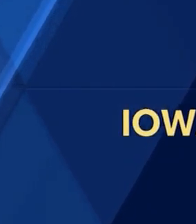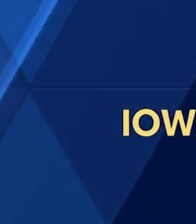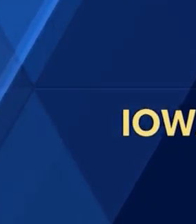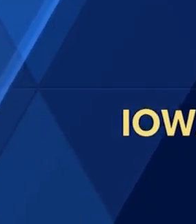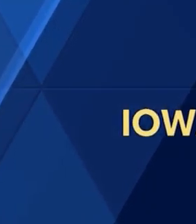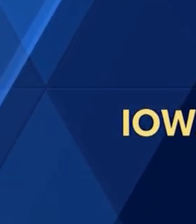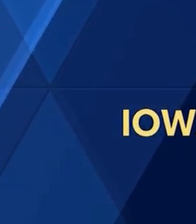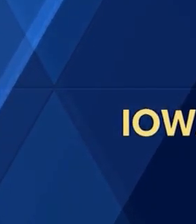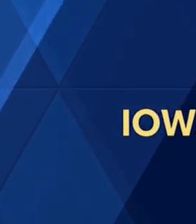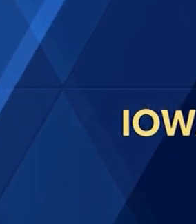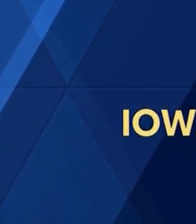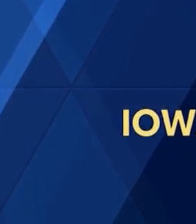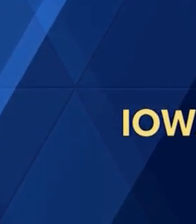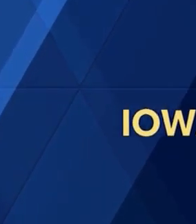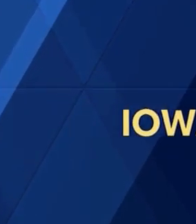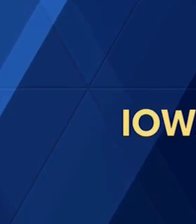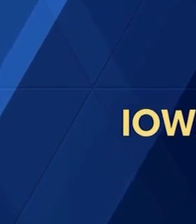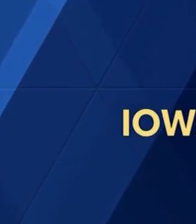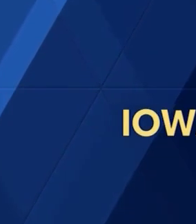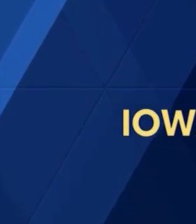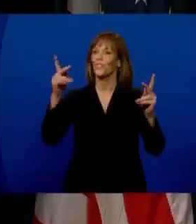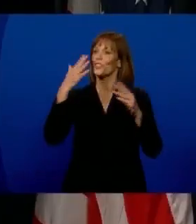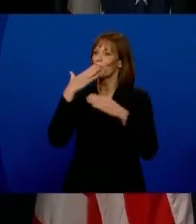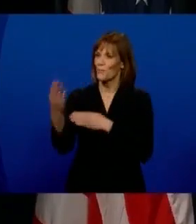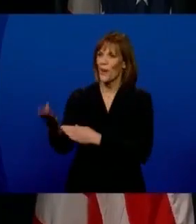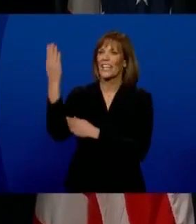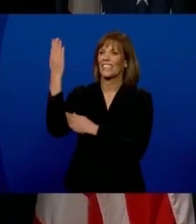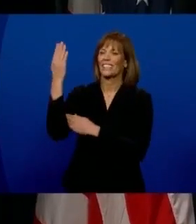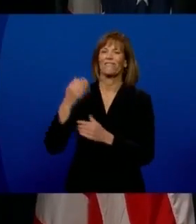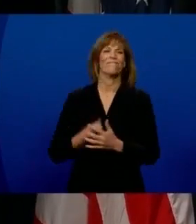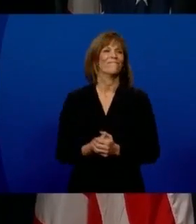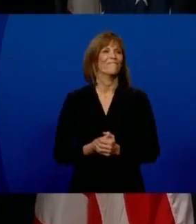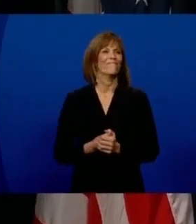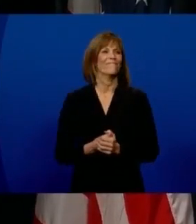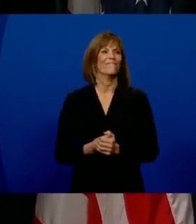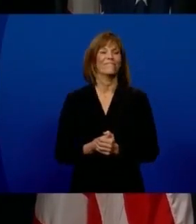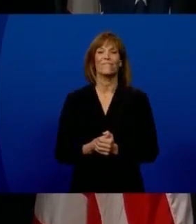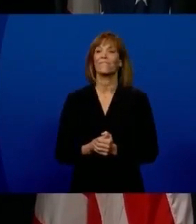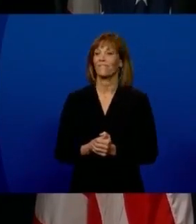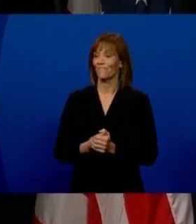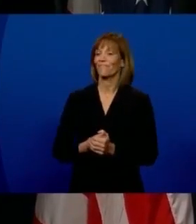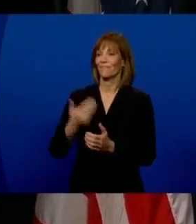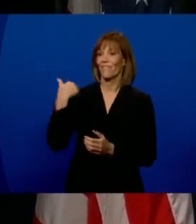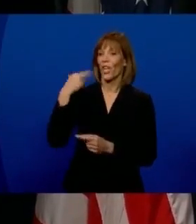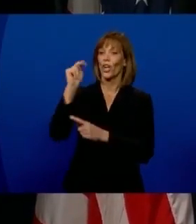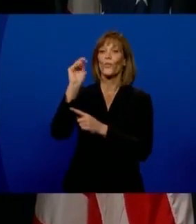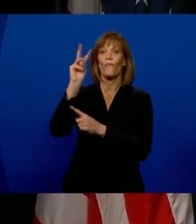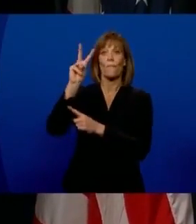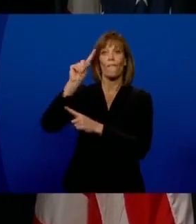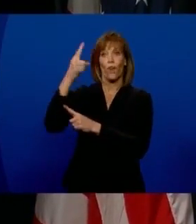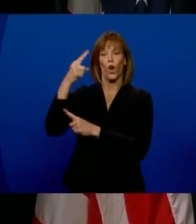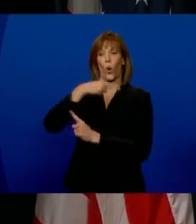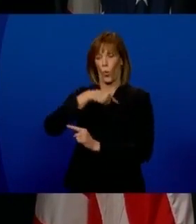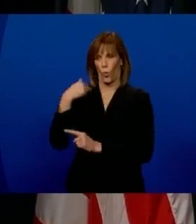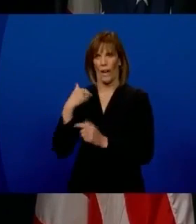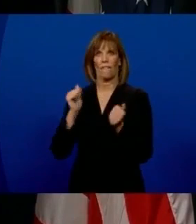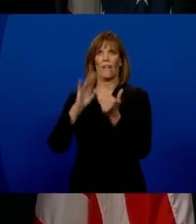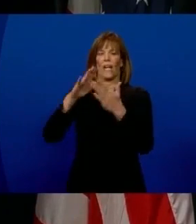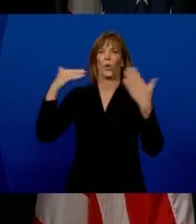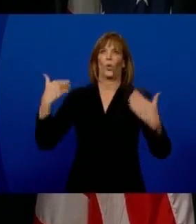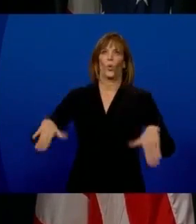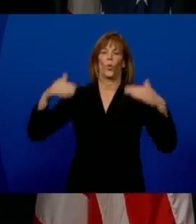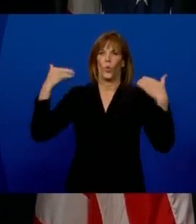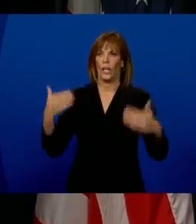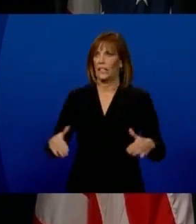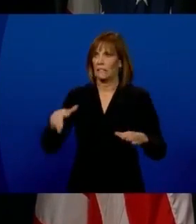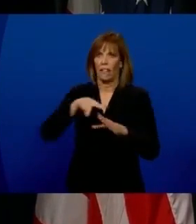this year between the months of March and September. The governor took time to emphasize COVID Recovery Iowa, a program